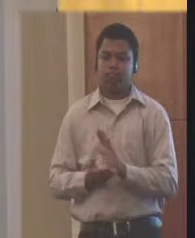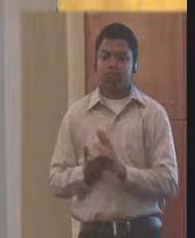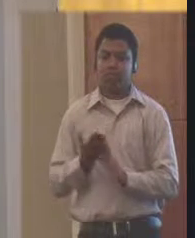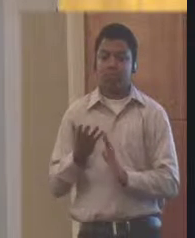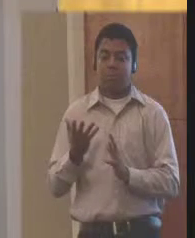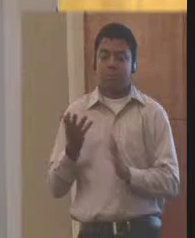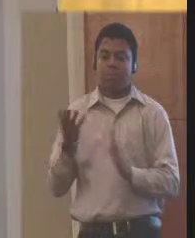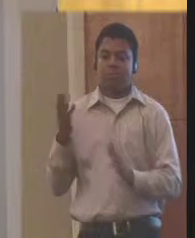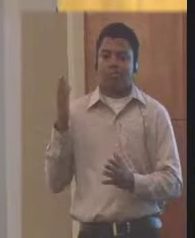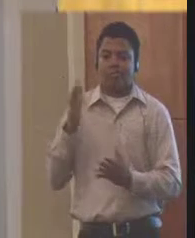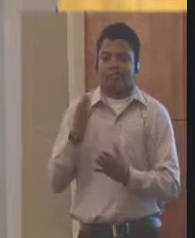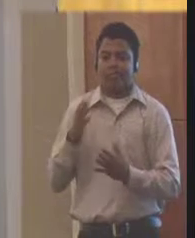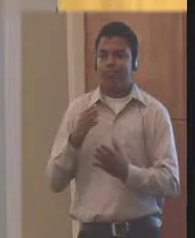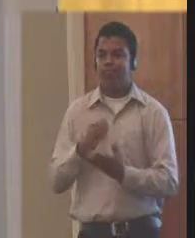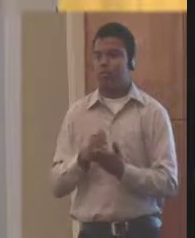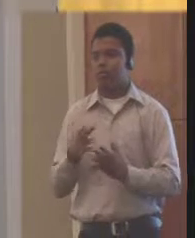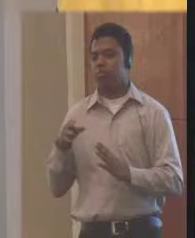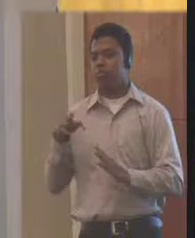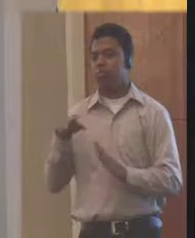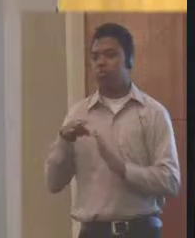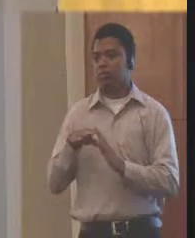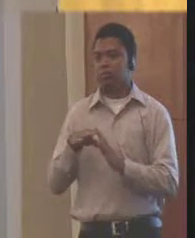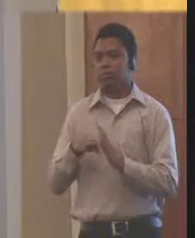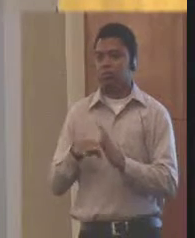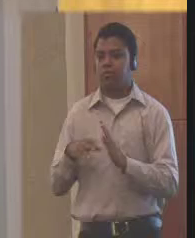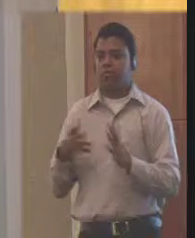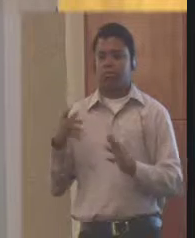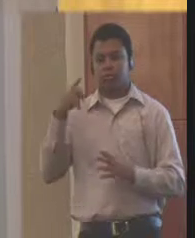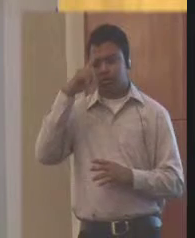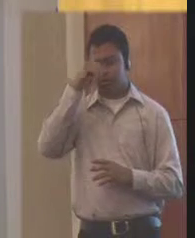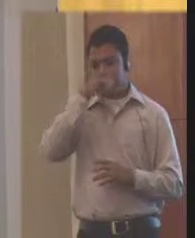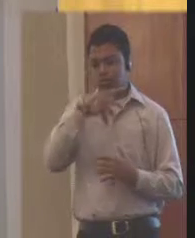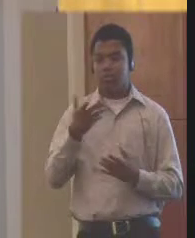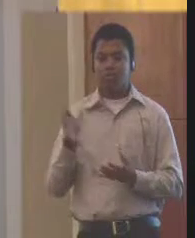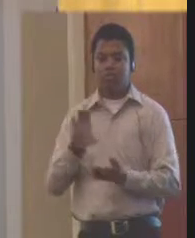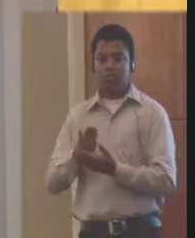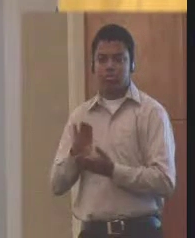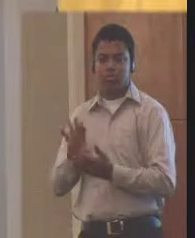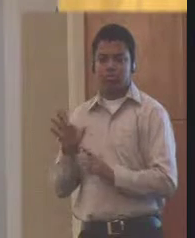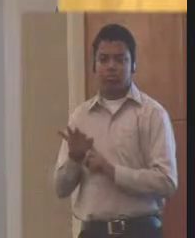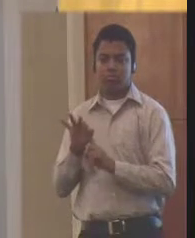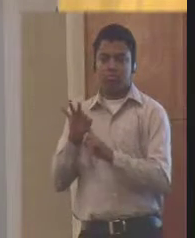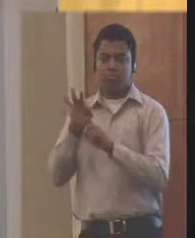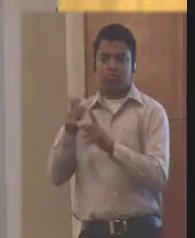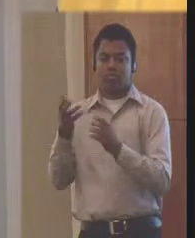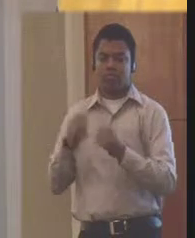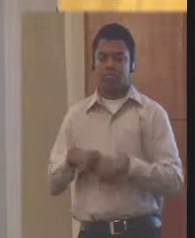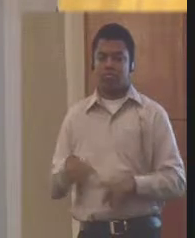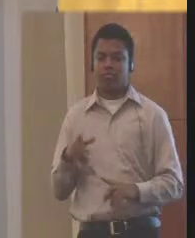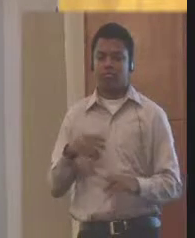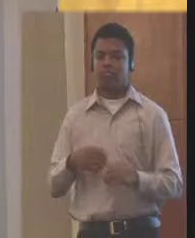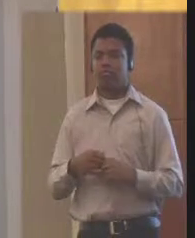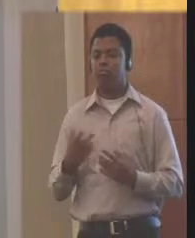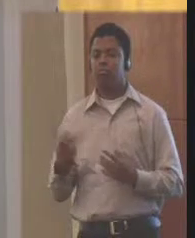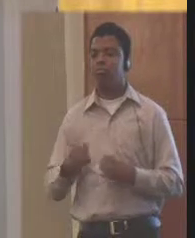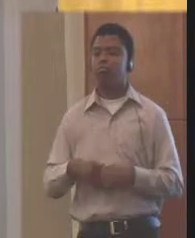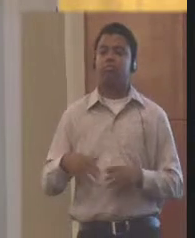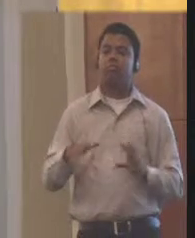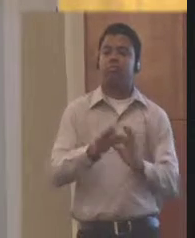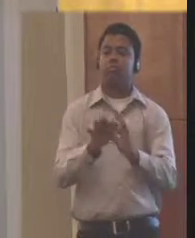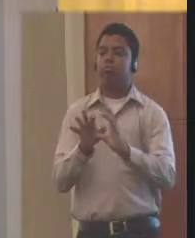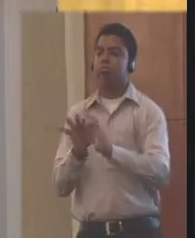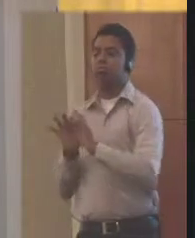It's special network hubs, if we think about critical infrastructure, electricity,